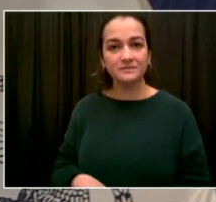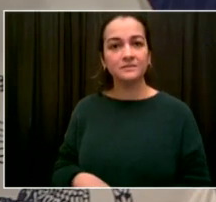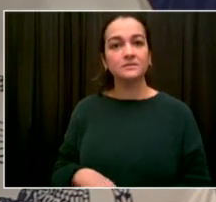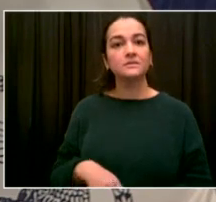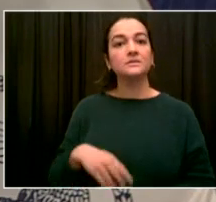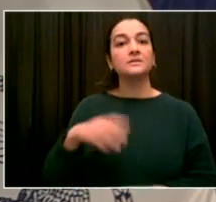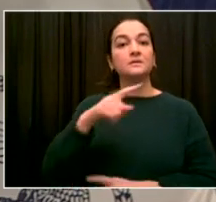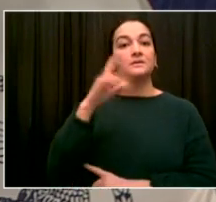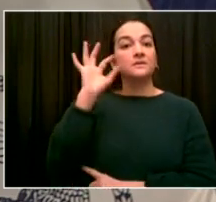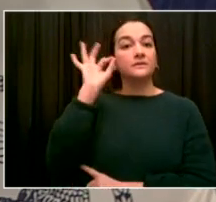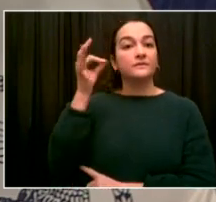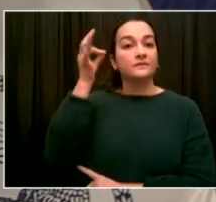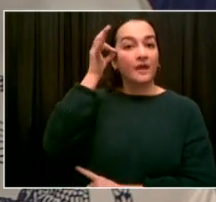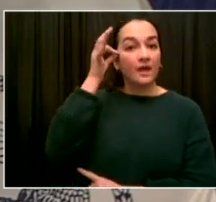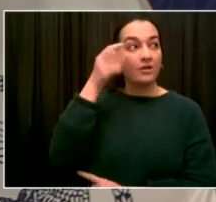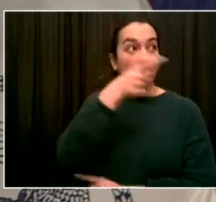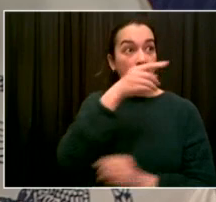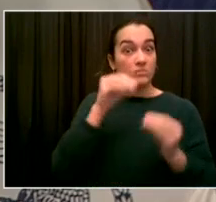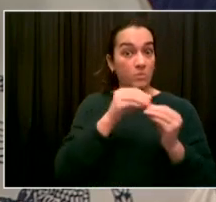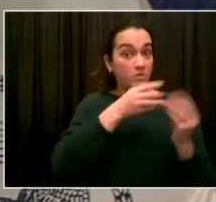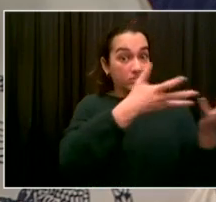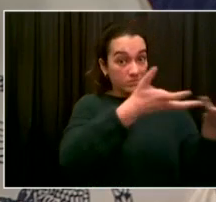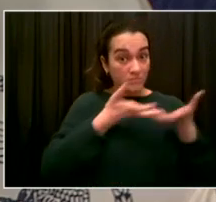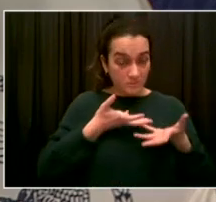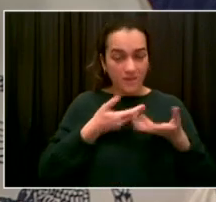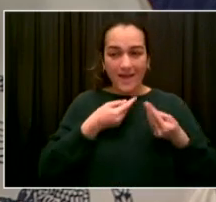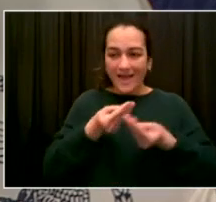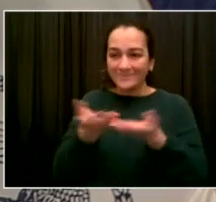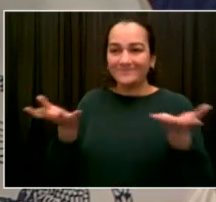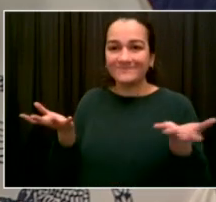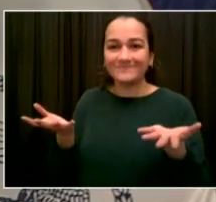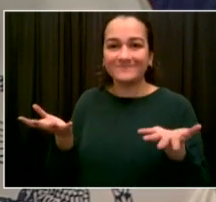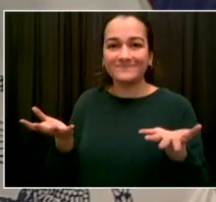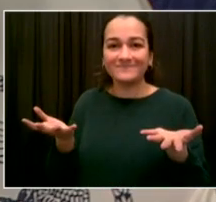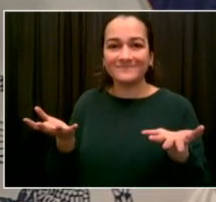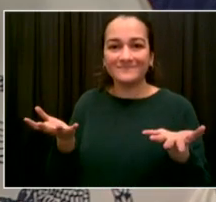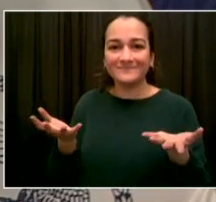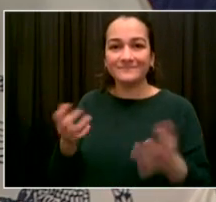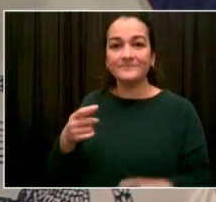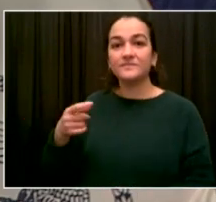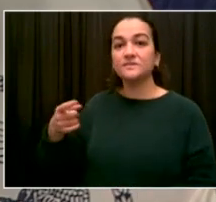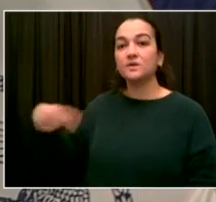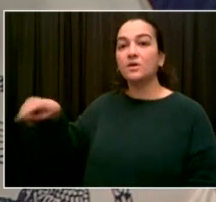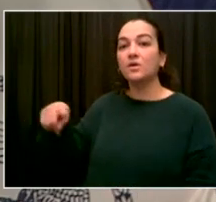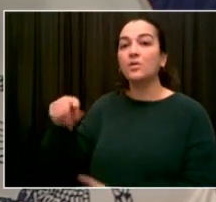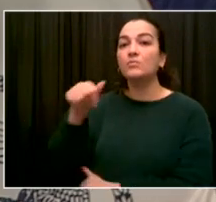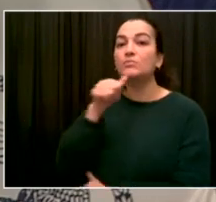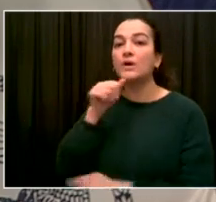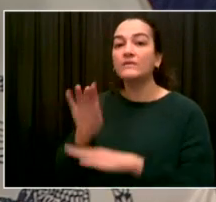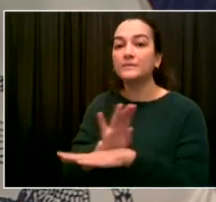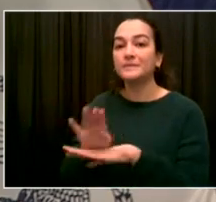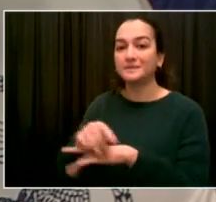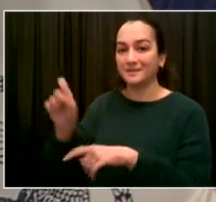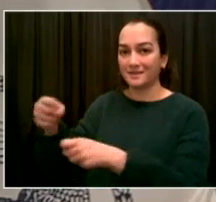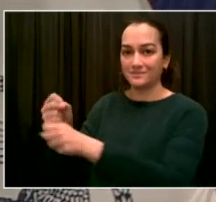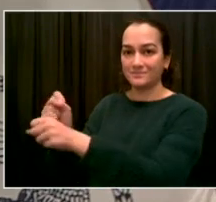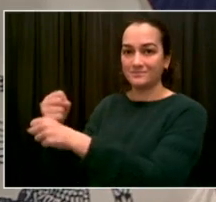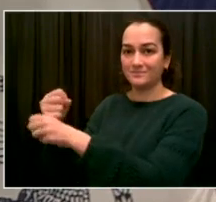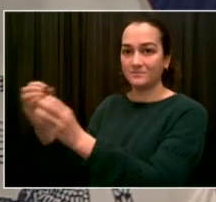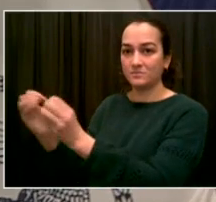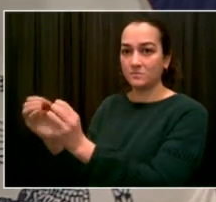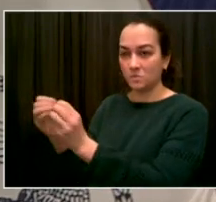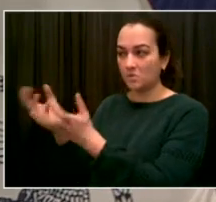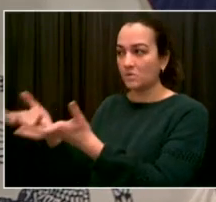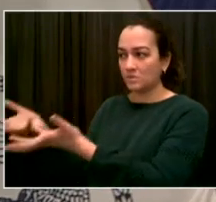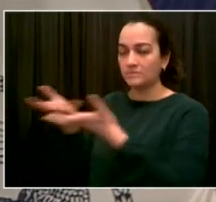get those kits in our hands, because then we can turn around and get them to people in a much faster manner. So in terms